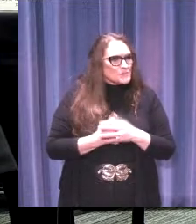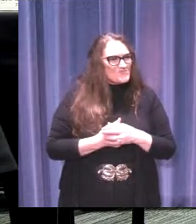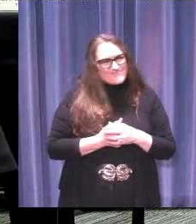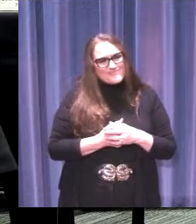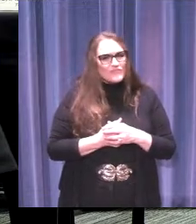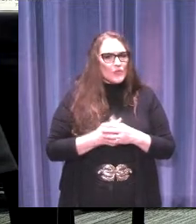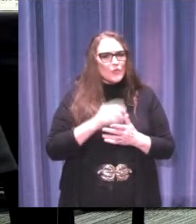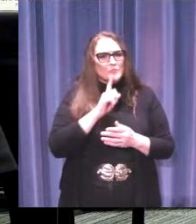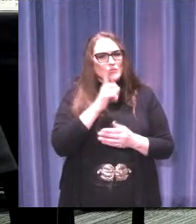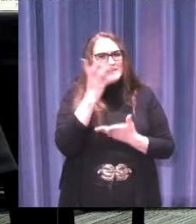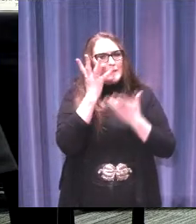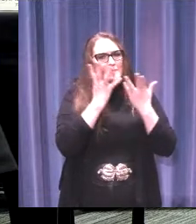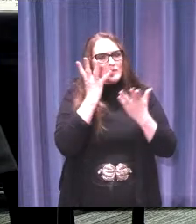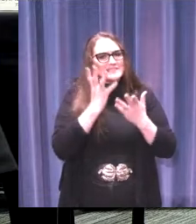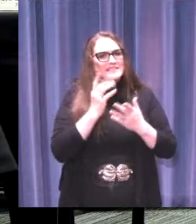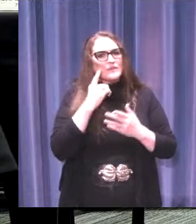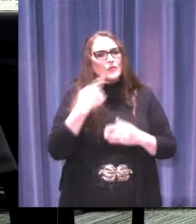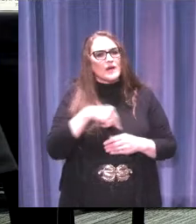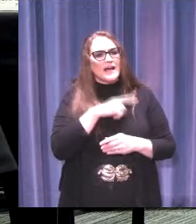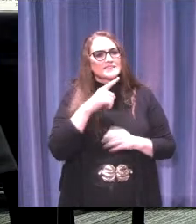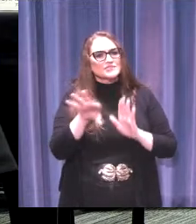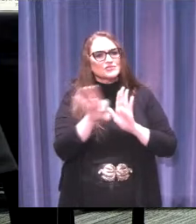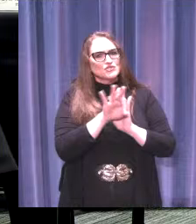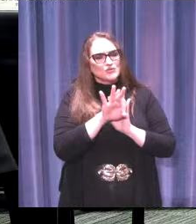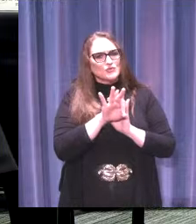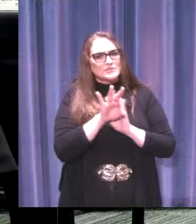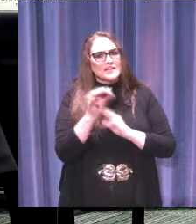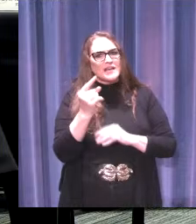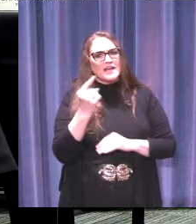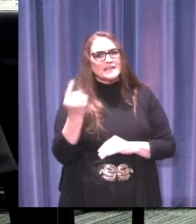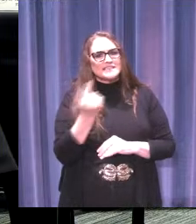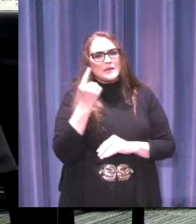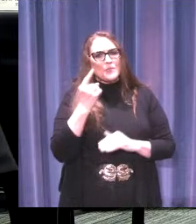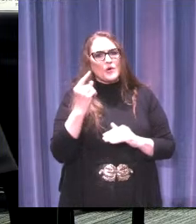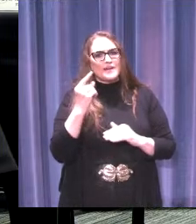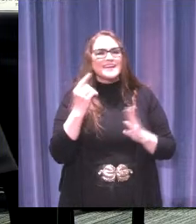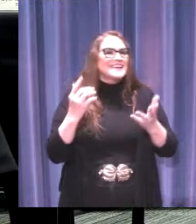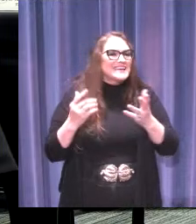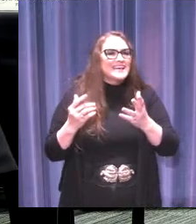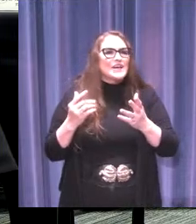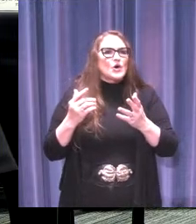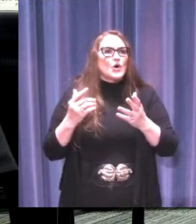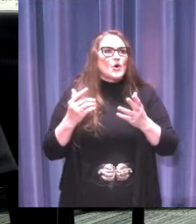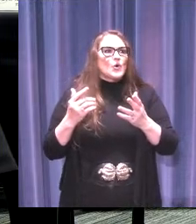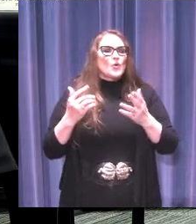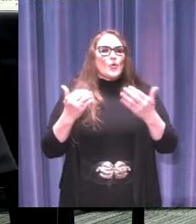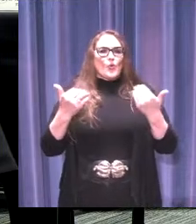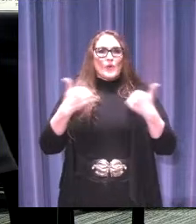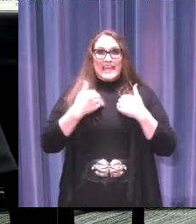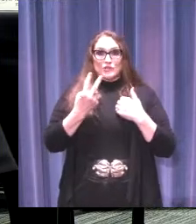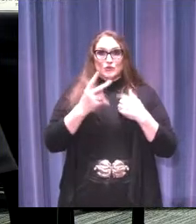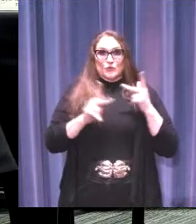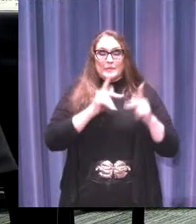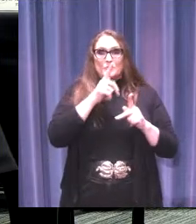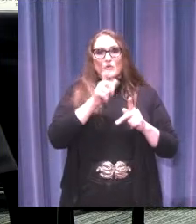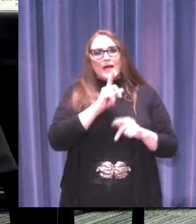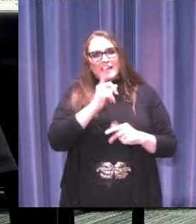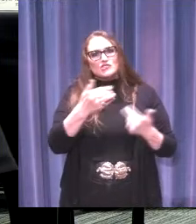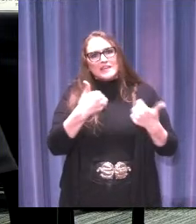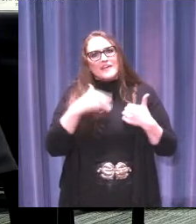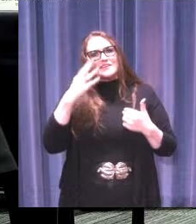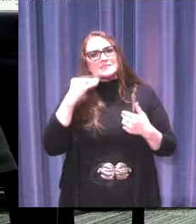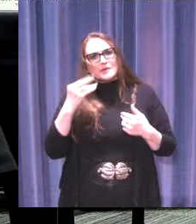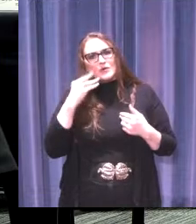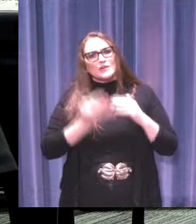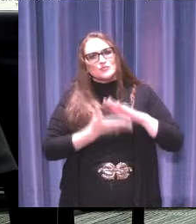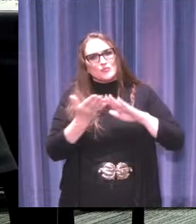it would be really embarrassing for us to choose someone above. We had two people who actually have experience